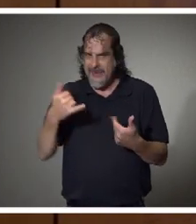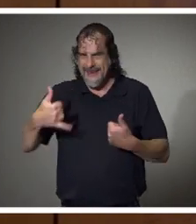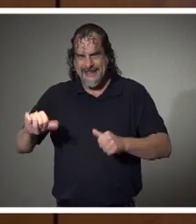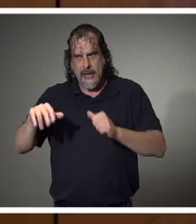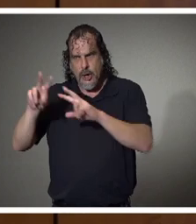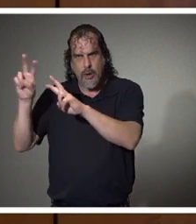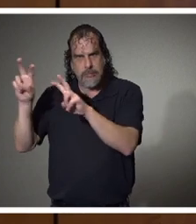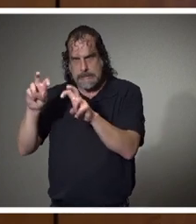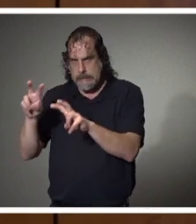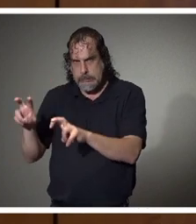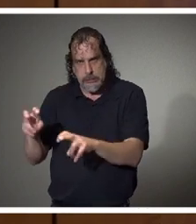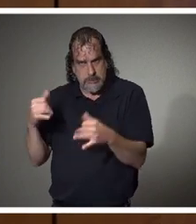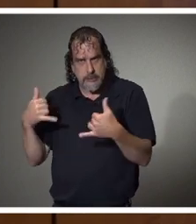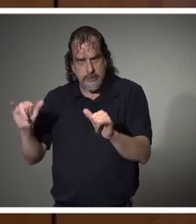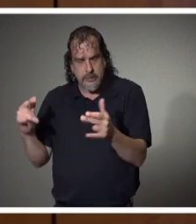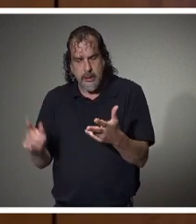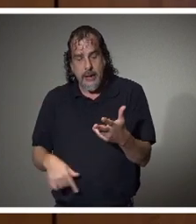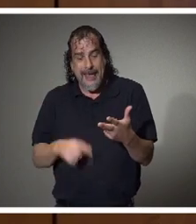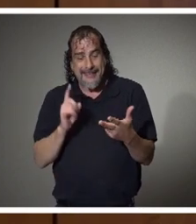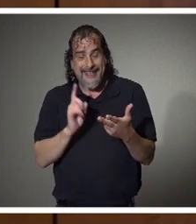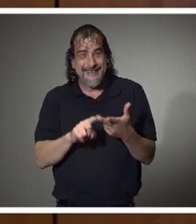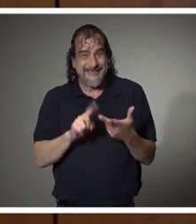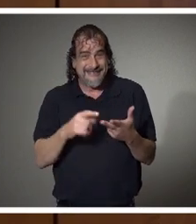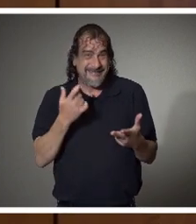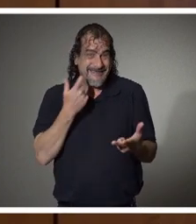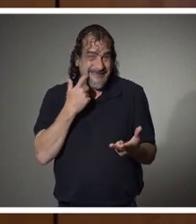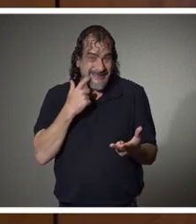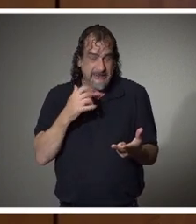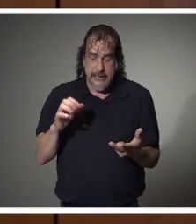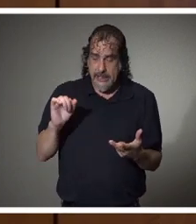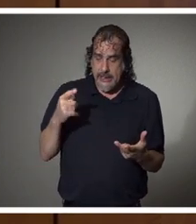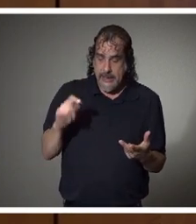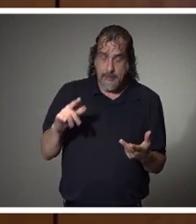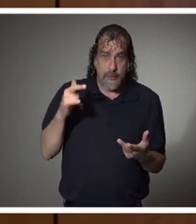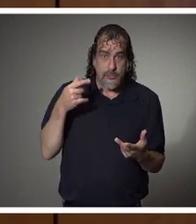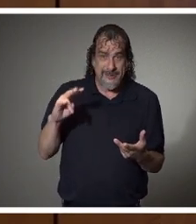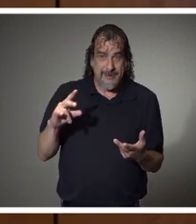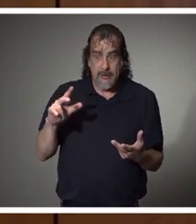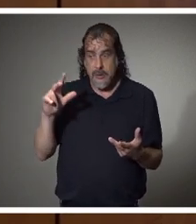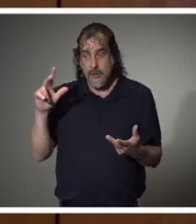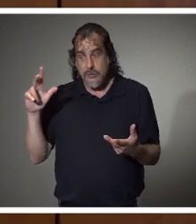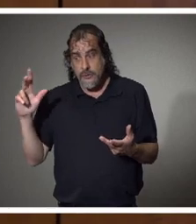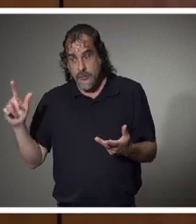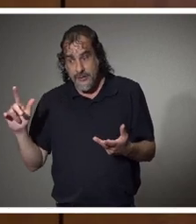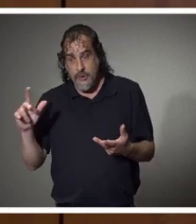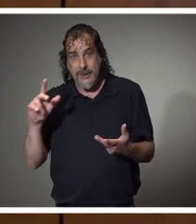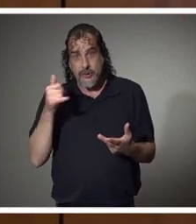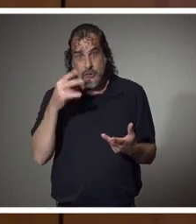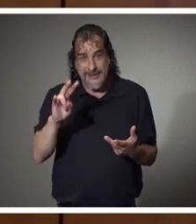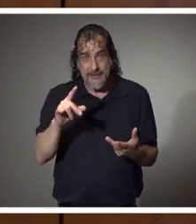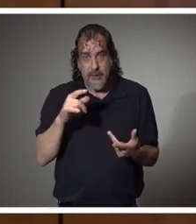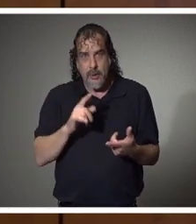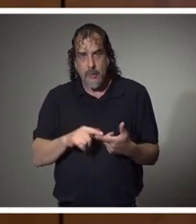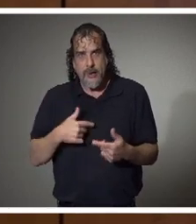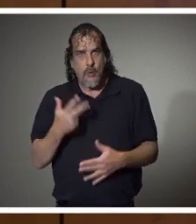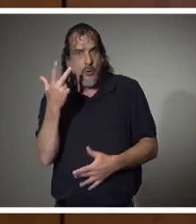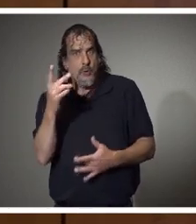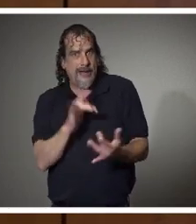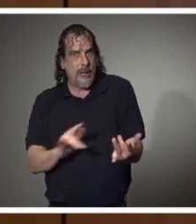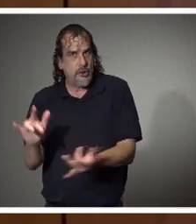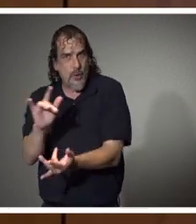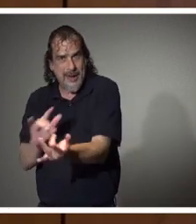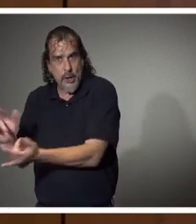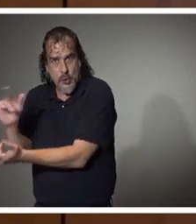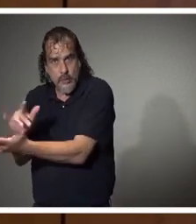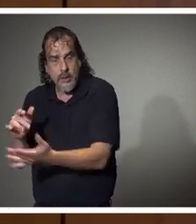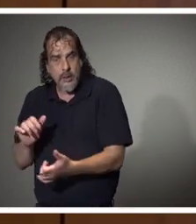reported damage. And then the storms that happened on April the 22nd and the 23rd, there were three tornadoes. We got the Weather Service assessments on that